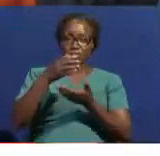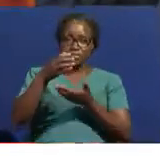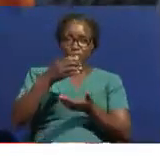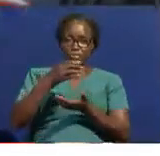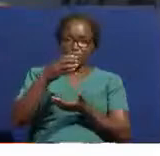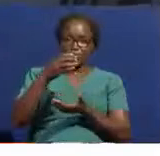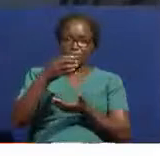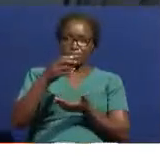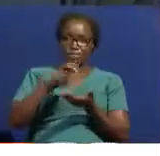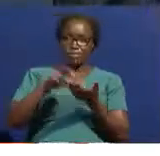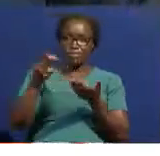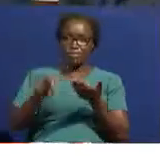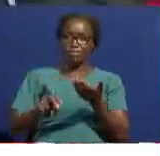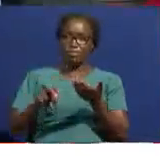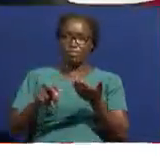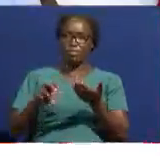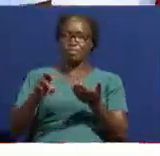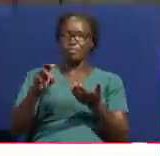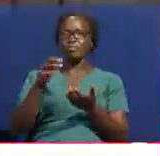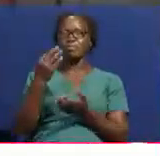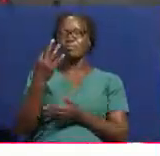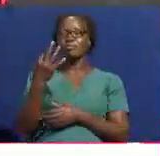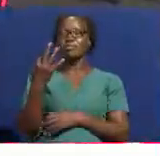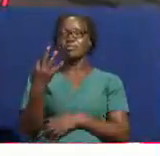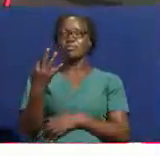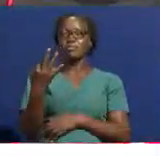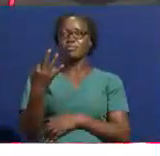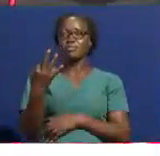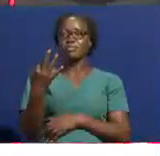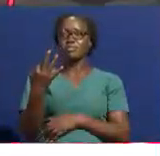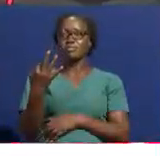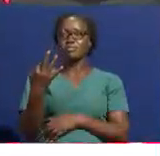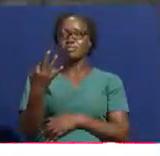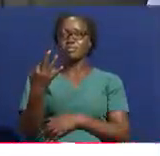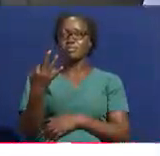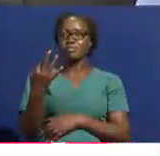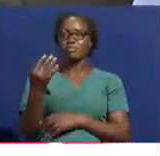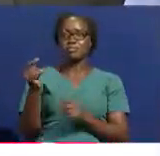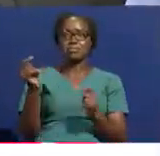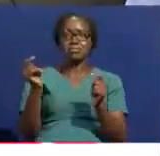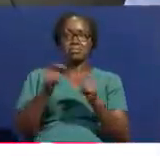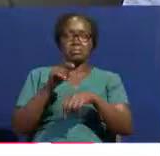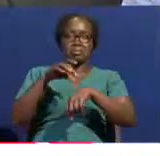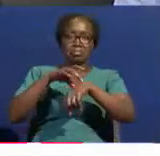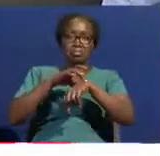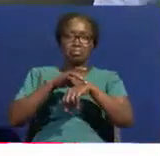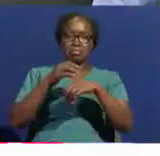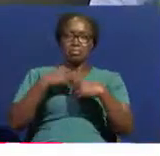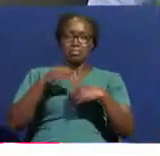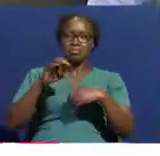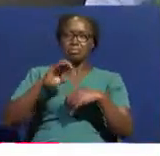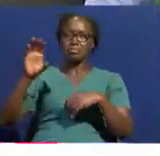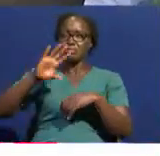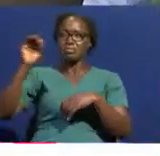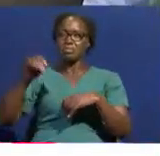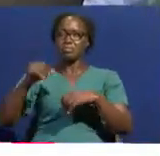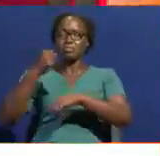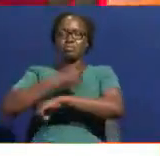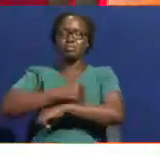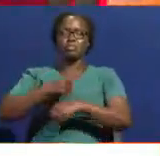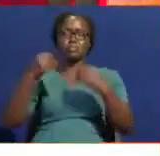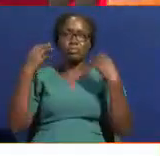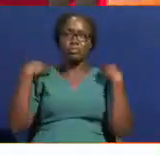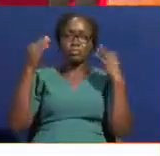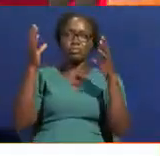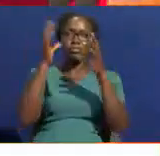who were dropped are Claire Maris, Michelle Waithera, and Cheryl Amok, who sustained a knee injury during the East African School Games, whom